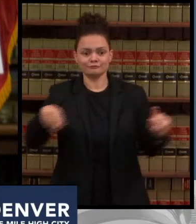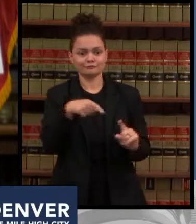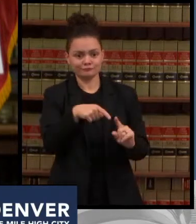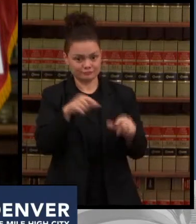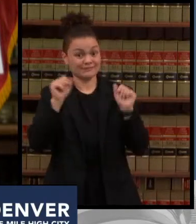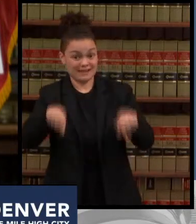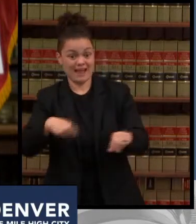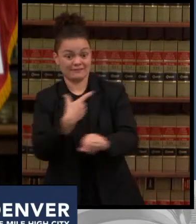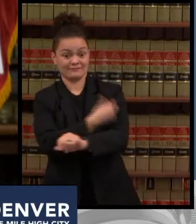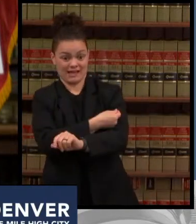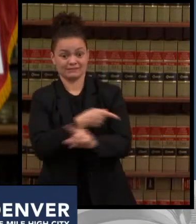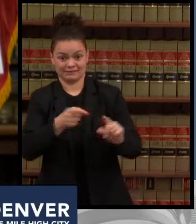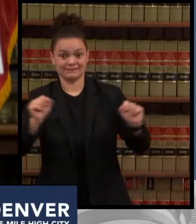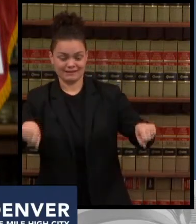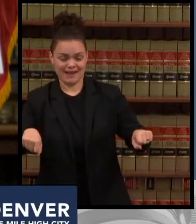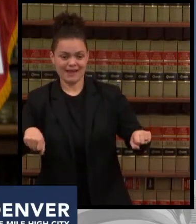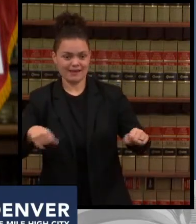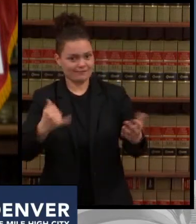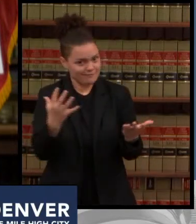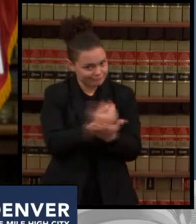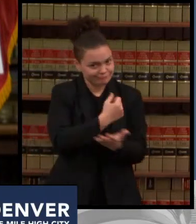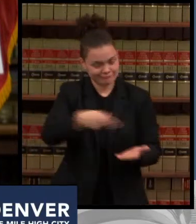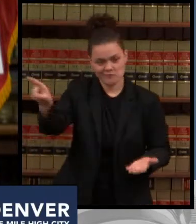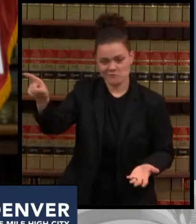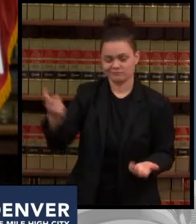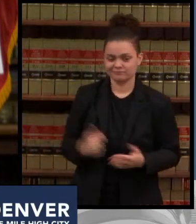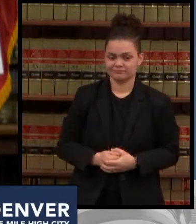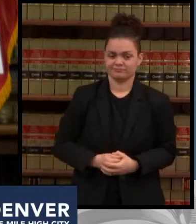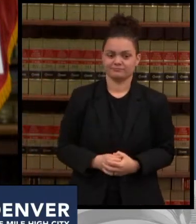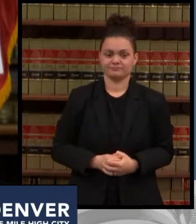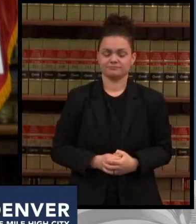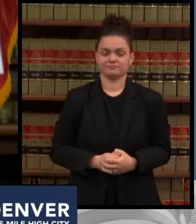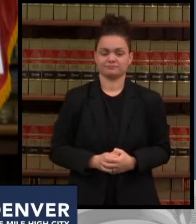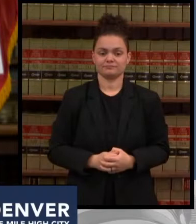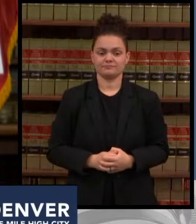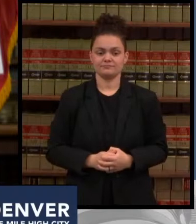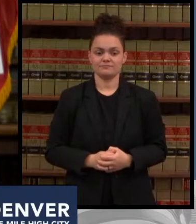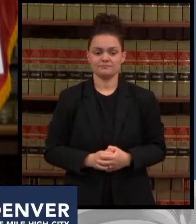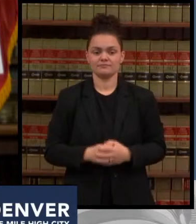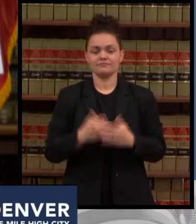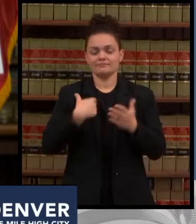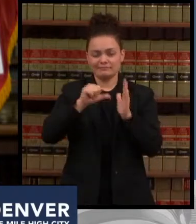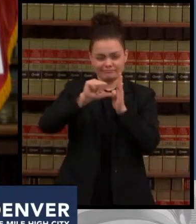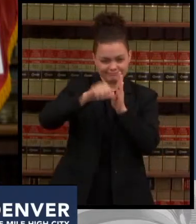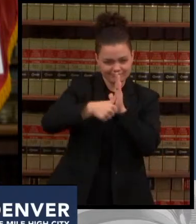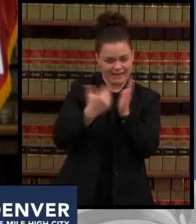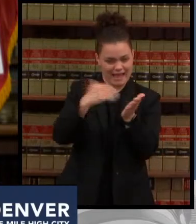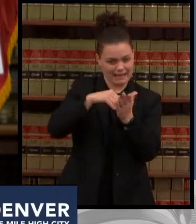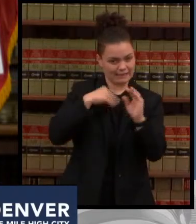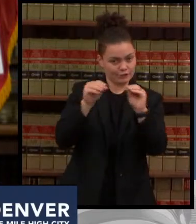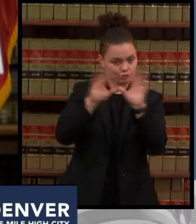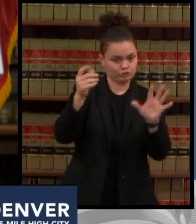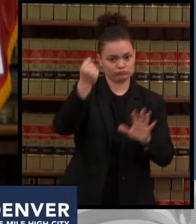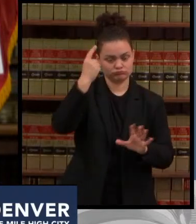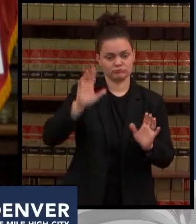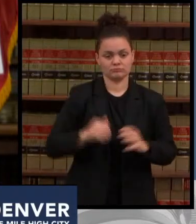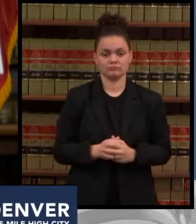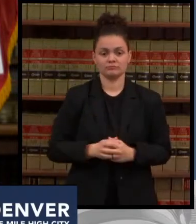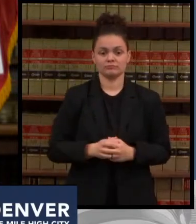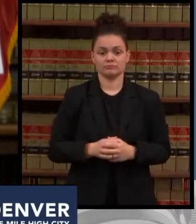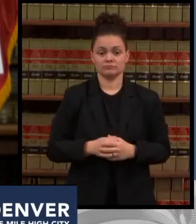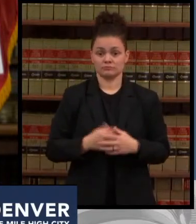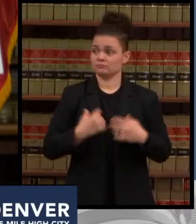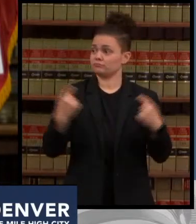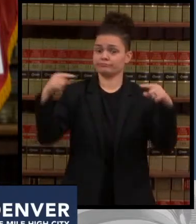so shots reach those arms. Again, let me be clear. We're not here today because of what we've done in Denver and